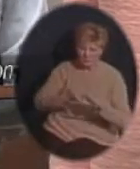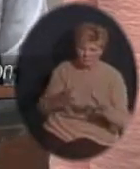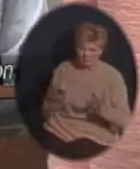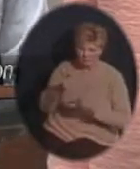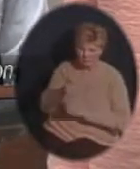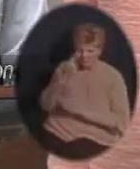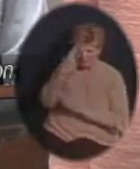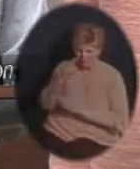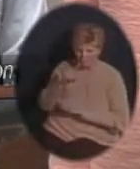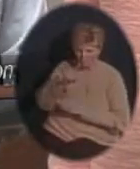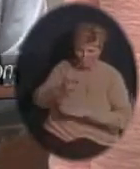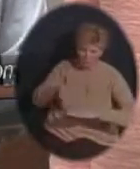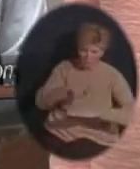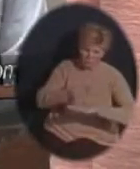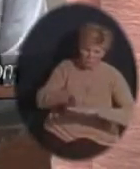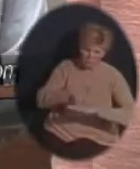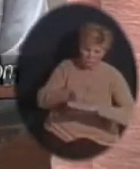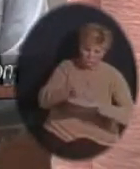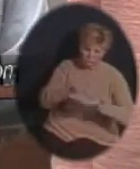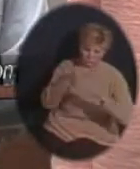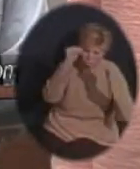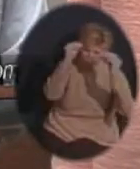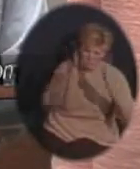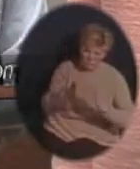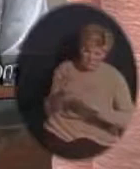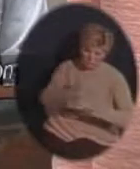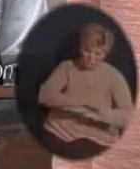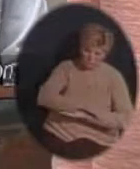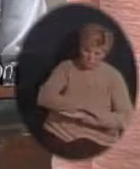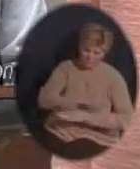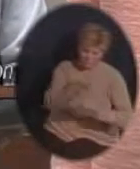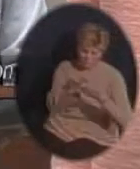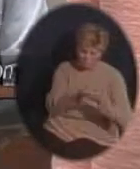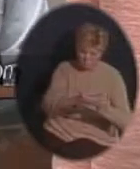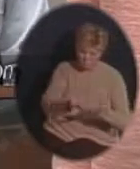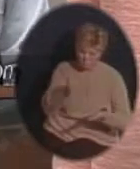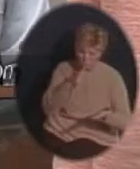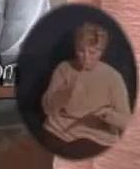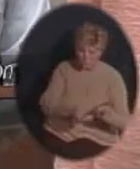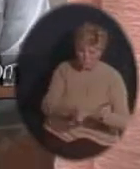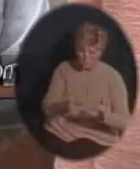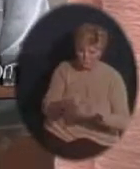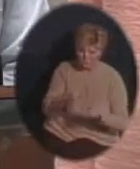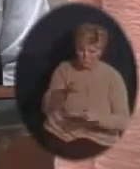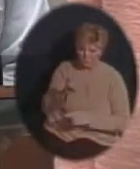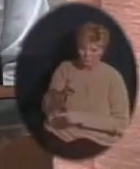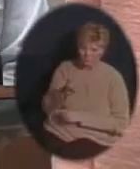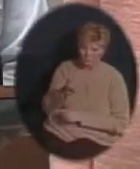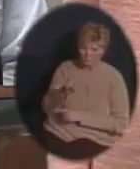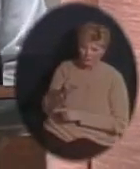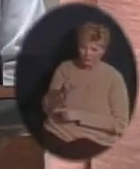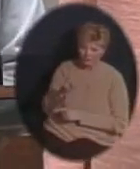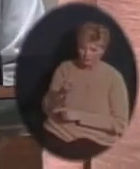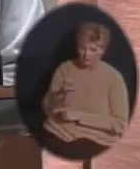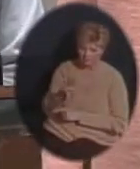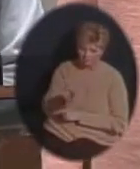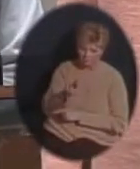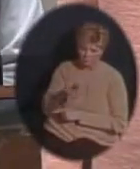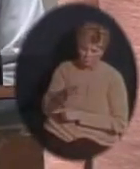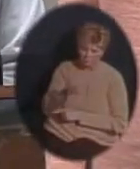to Eleanor Roosevelt, who in 1953 persuaded the 81st Congress to proclaim a National Teacher